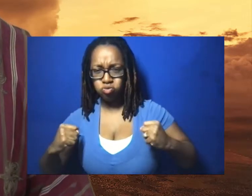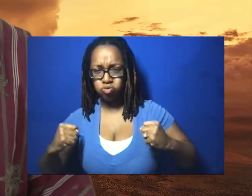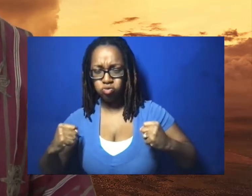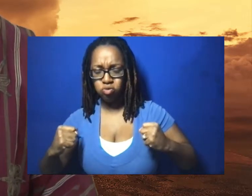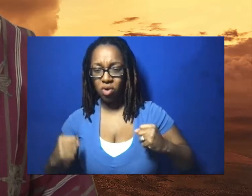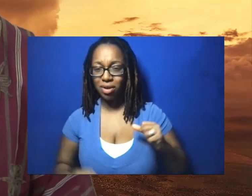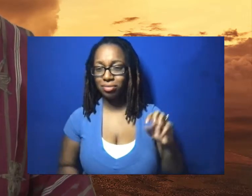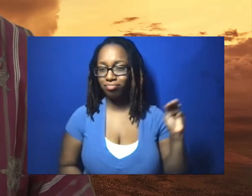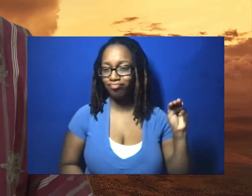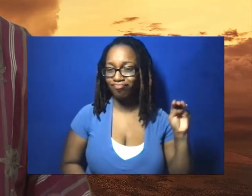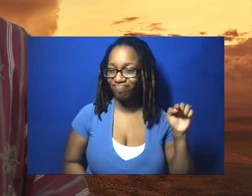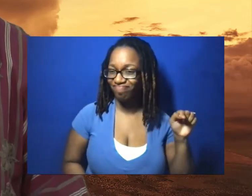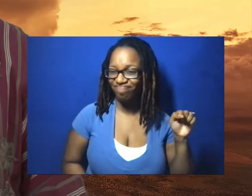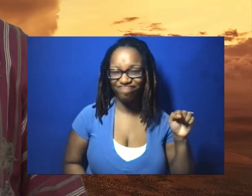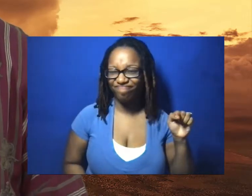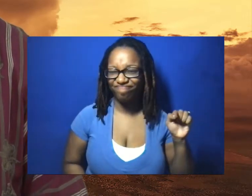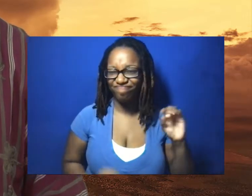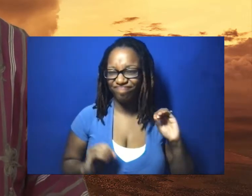Mufunga did not.